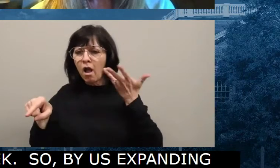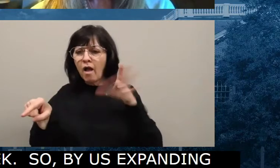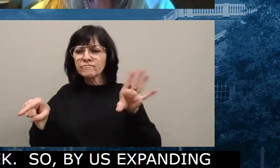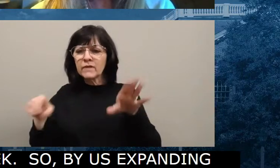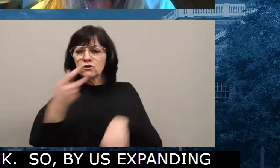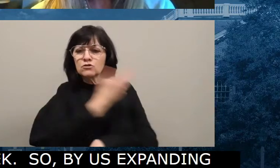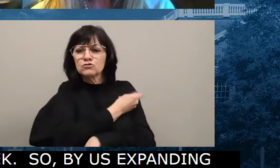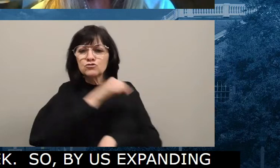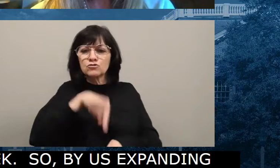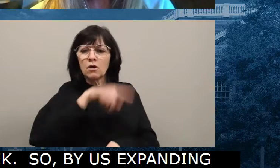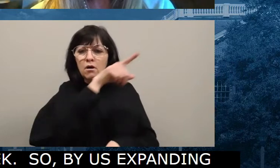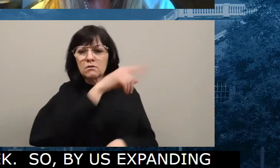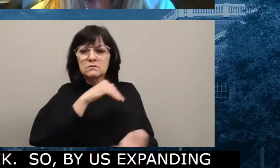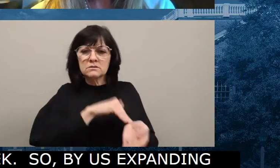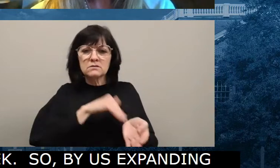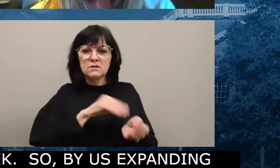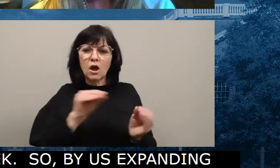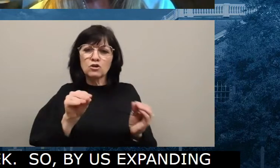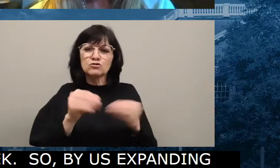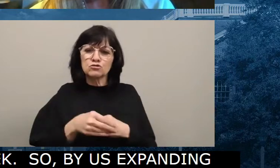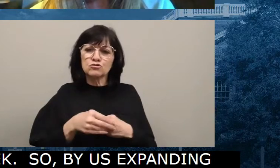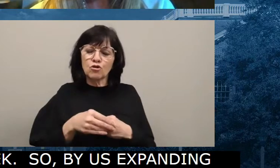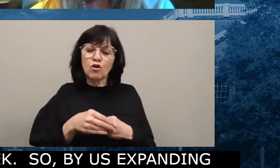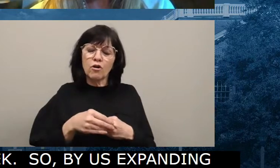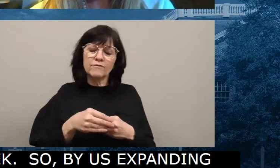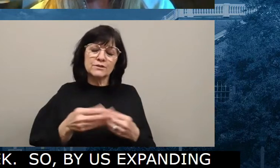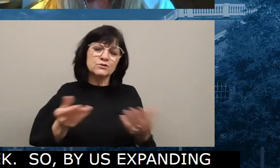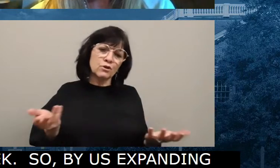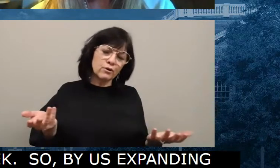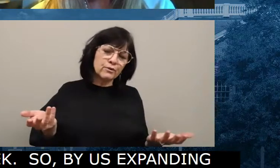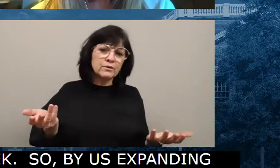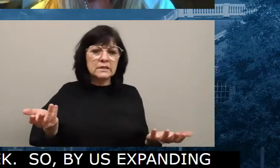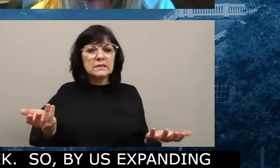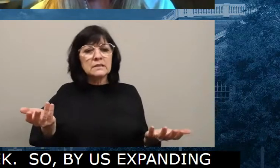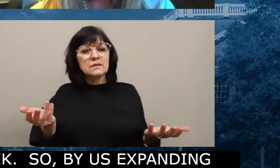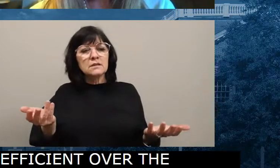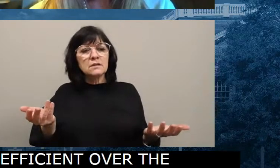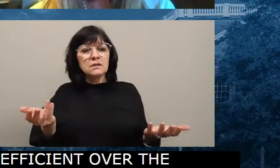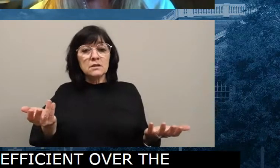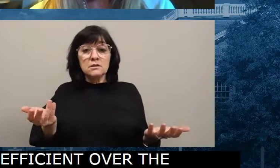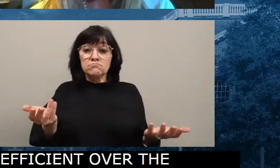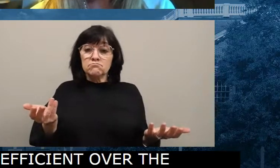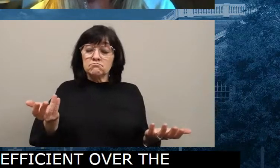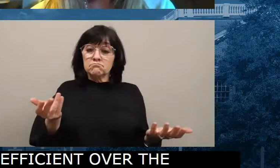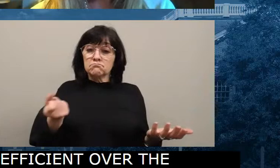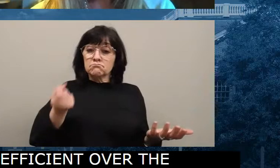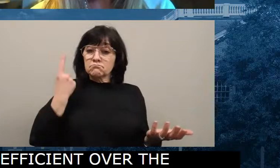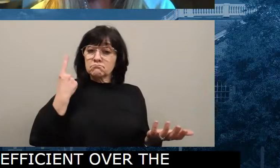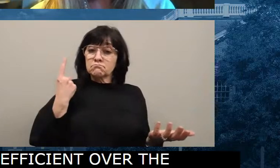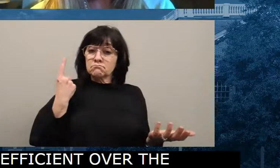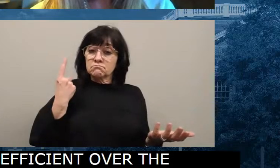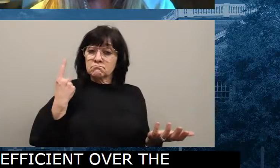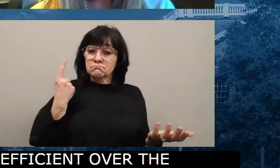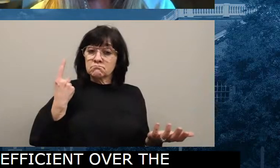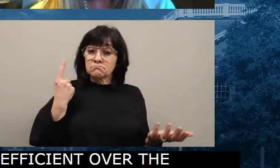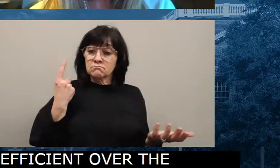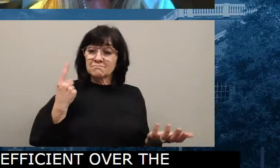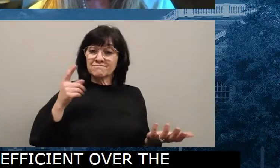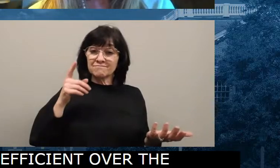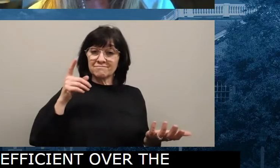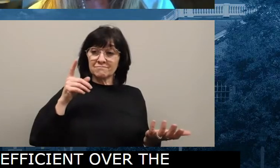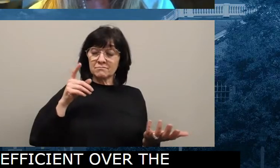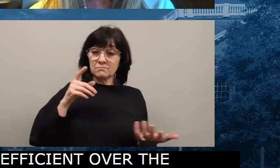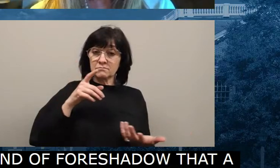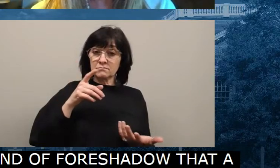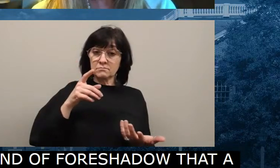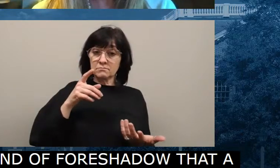to kind of foreshadow a little bit, I also think we know the supply and demand curve is